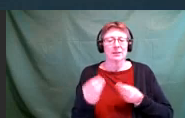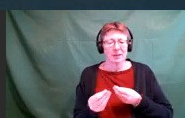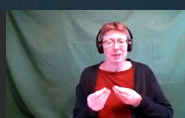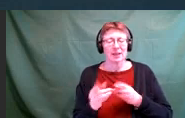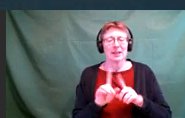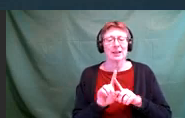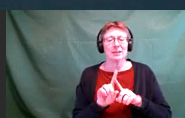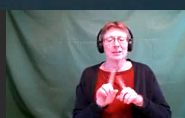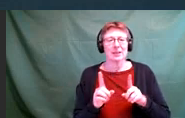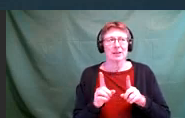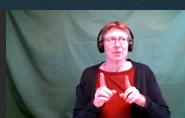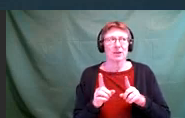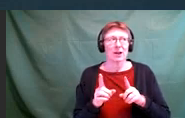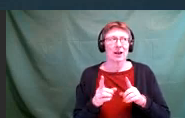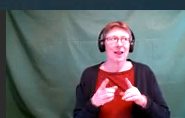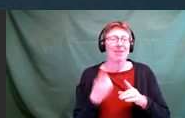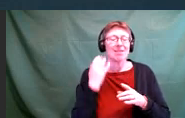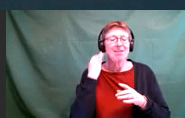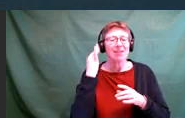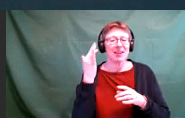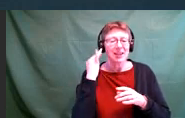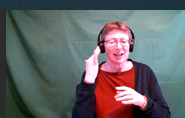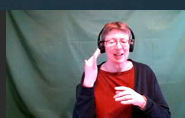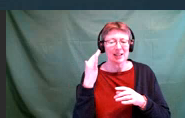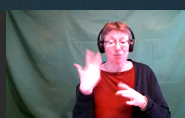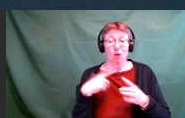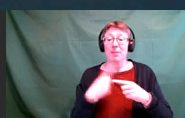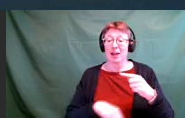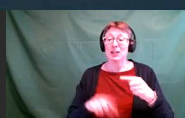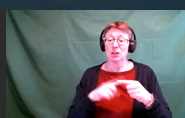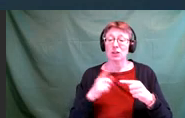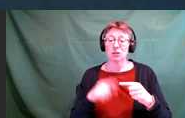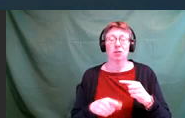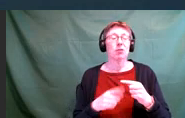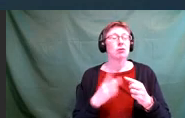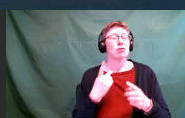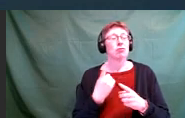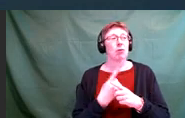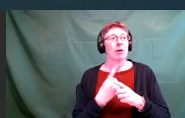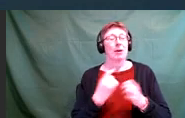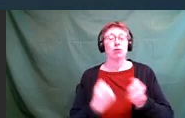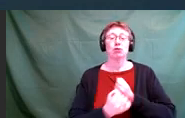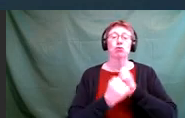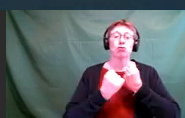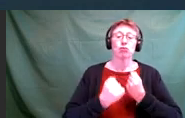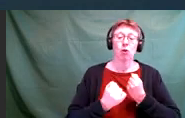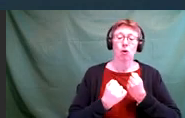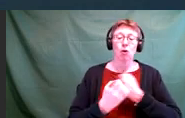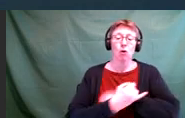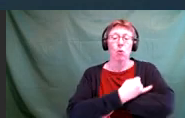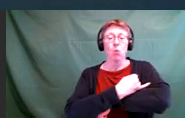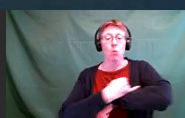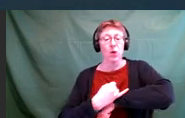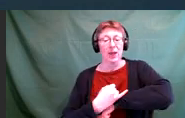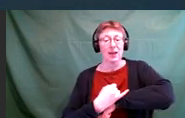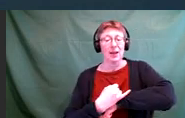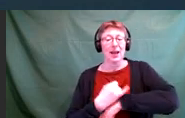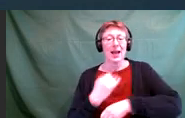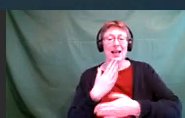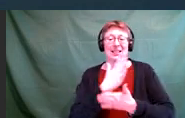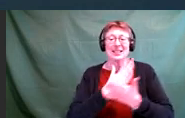theories that we've seen from last year. So we looked at strong, weak, and semi-strong form